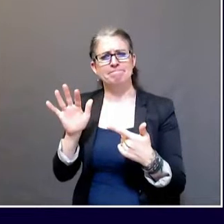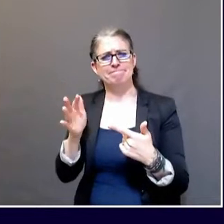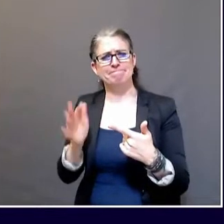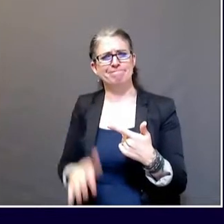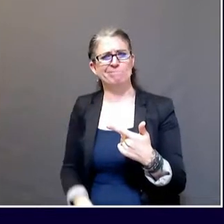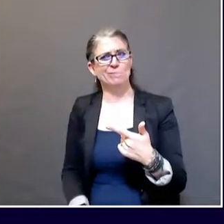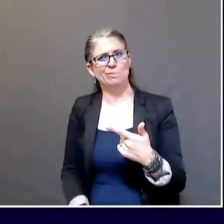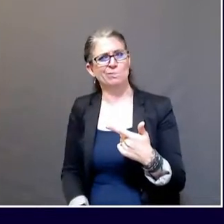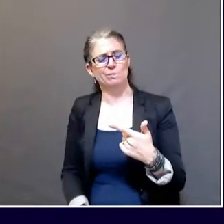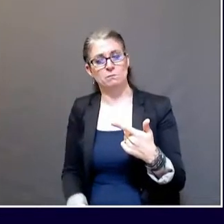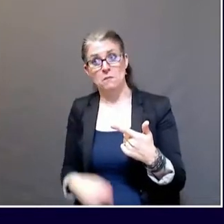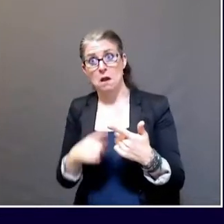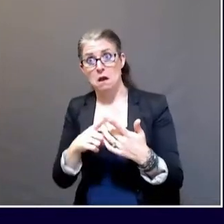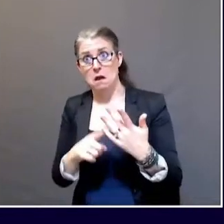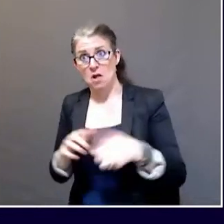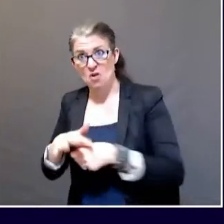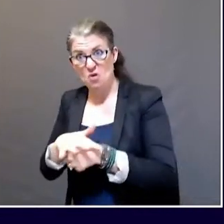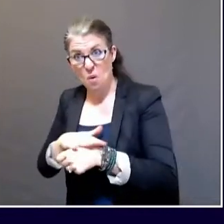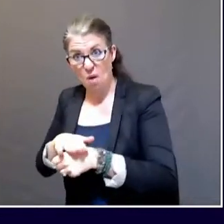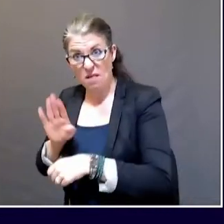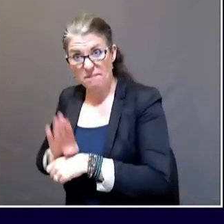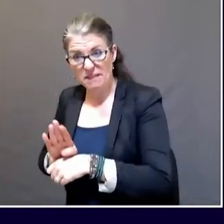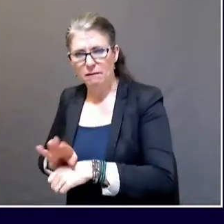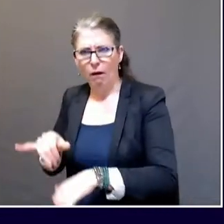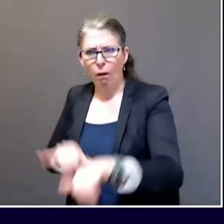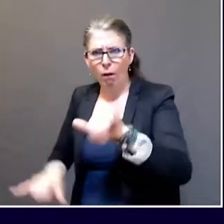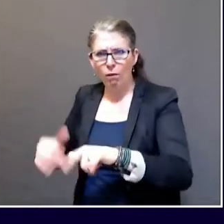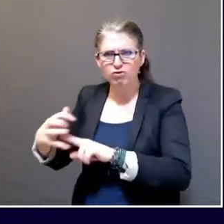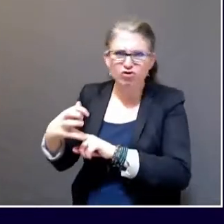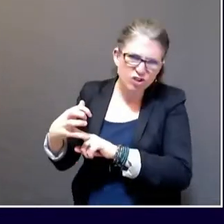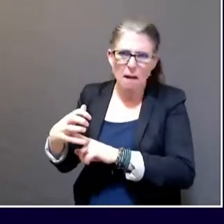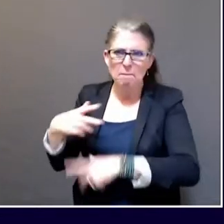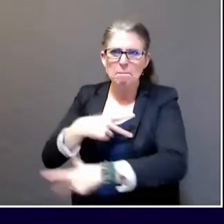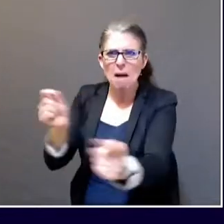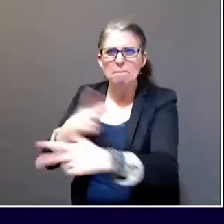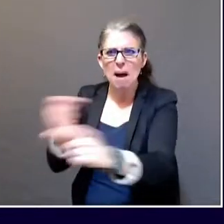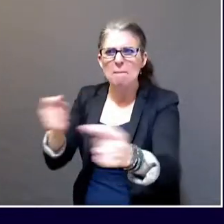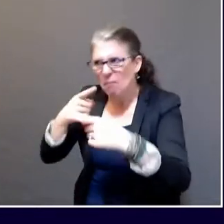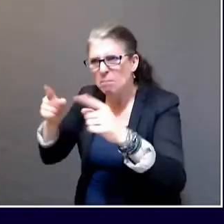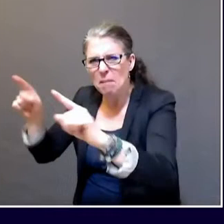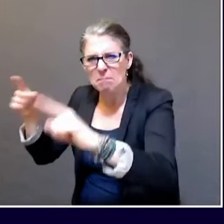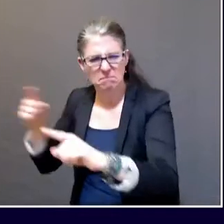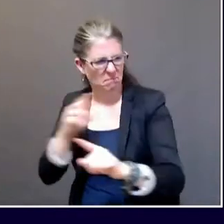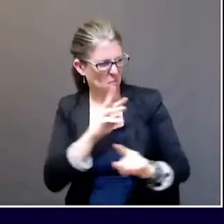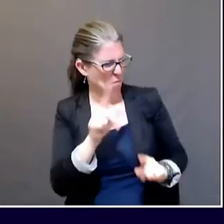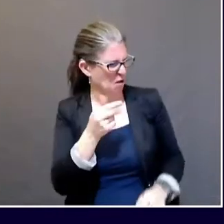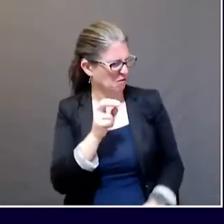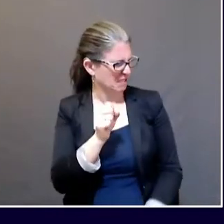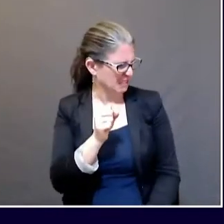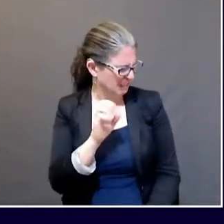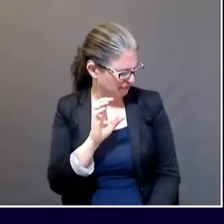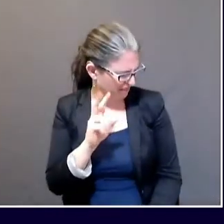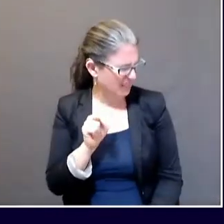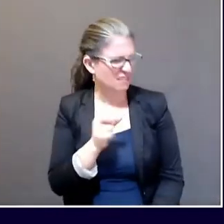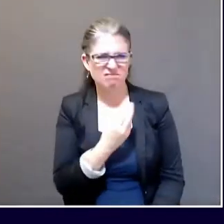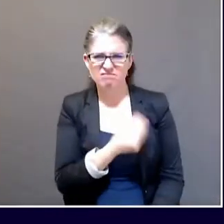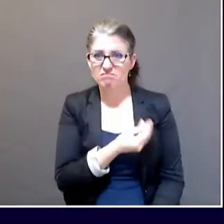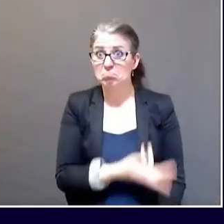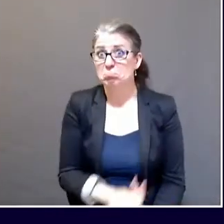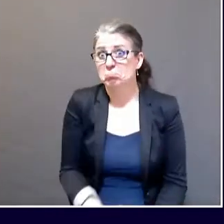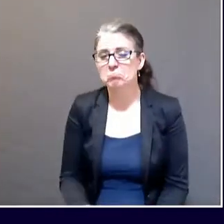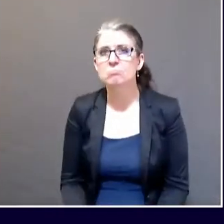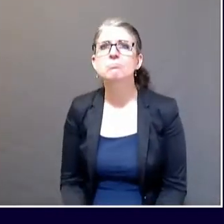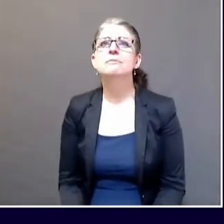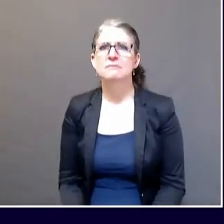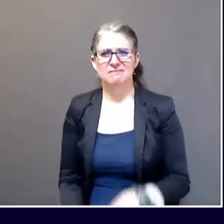complement to the work that CVS and Walgreens are doing. After we have worked our way through the need to